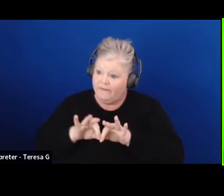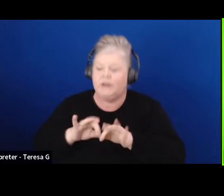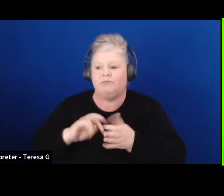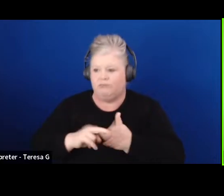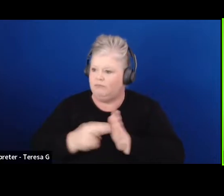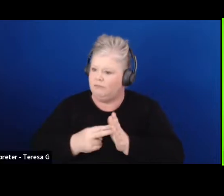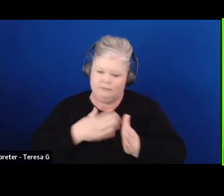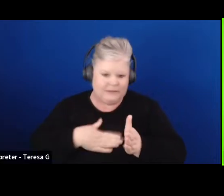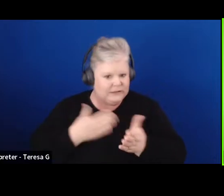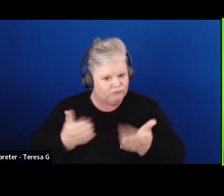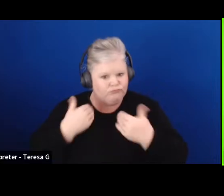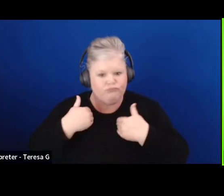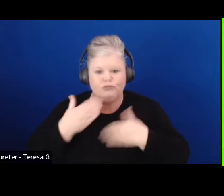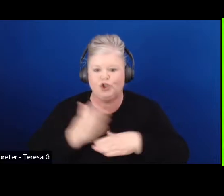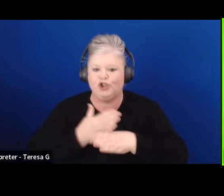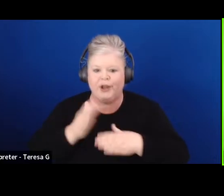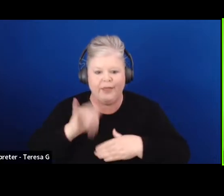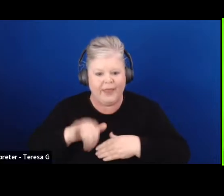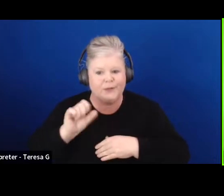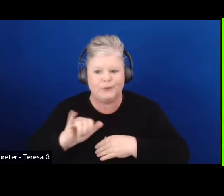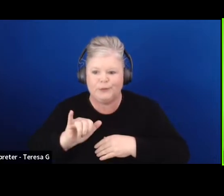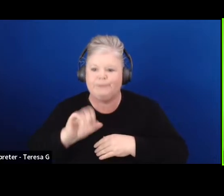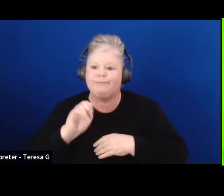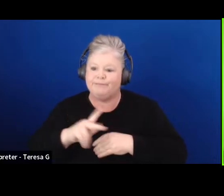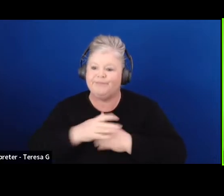share that as well.